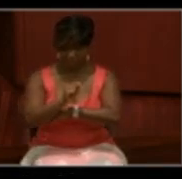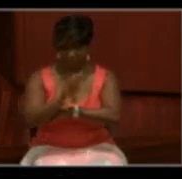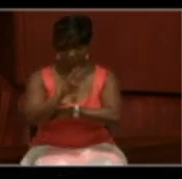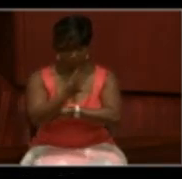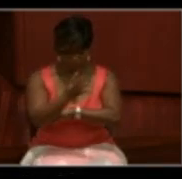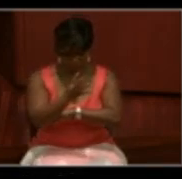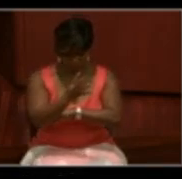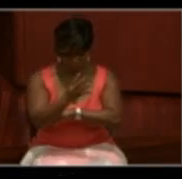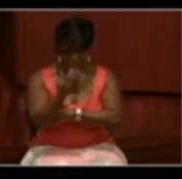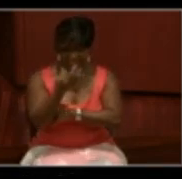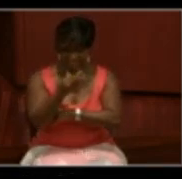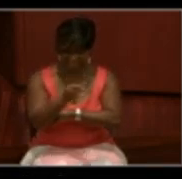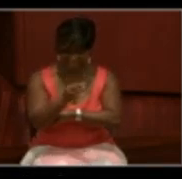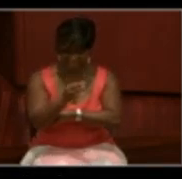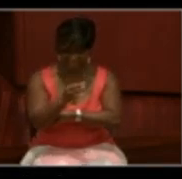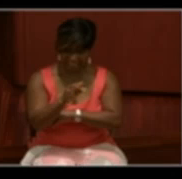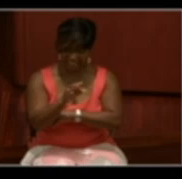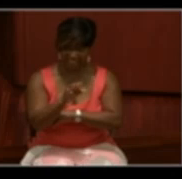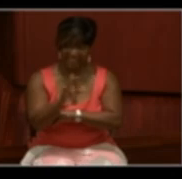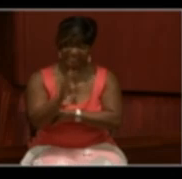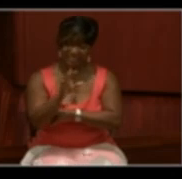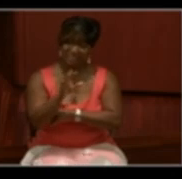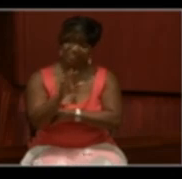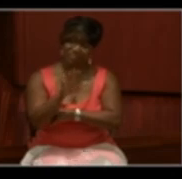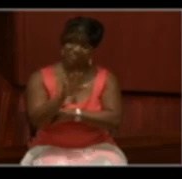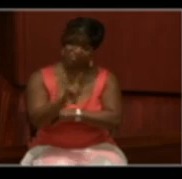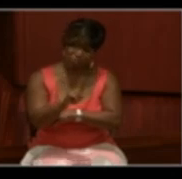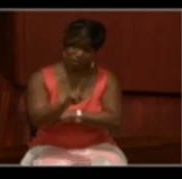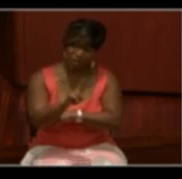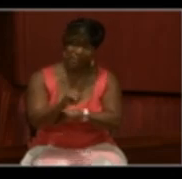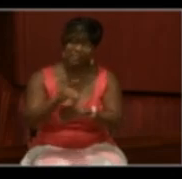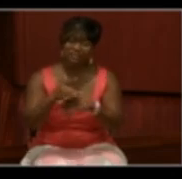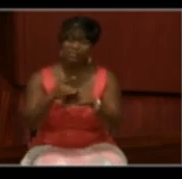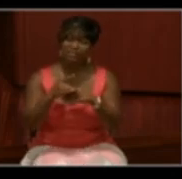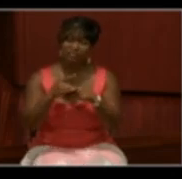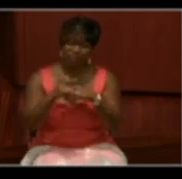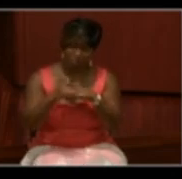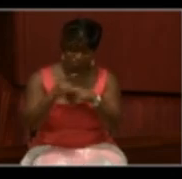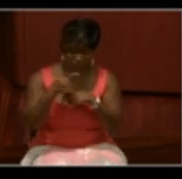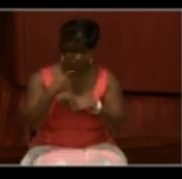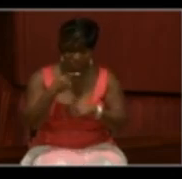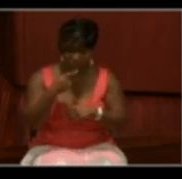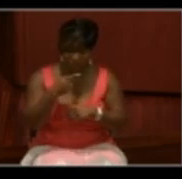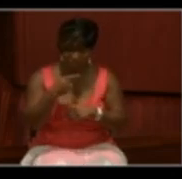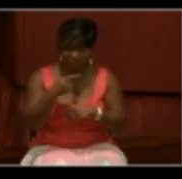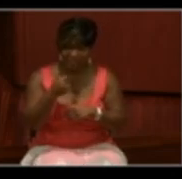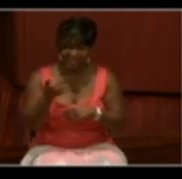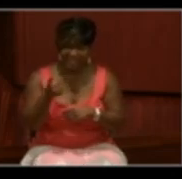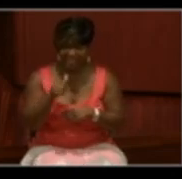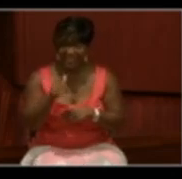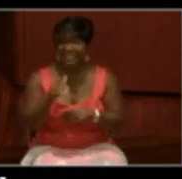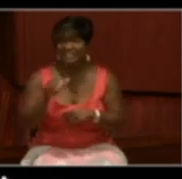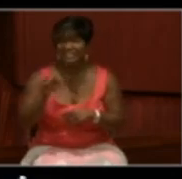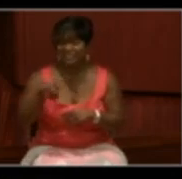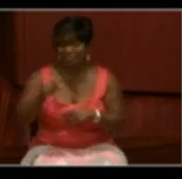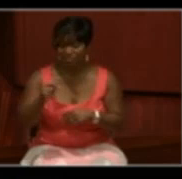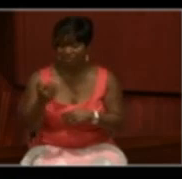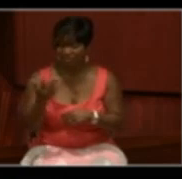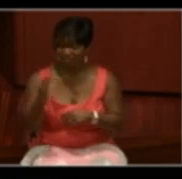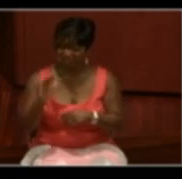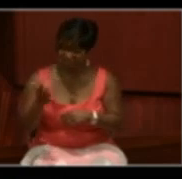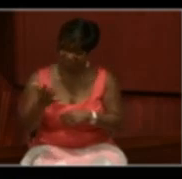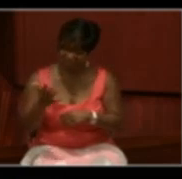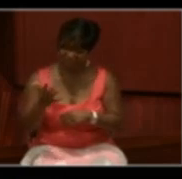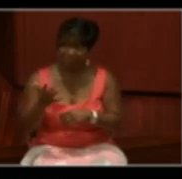September 4th, 1951, and prior is open to the public. Anything from September 5th, 1951,